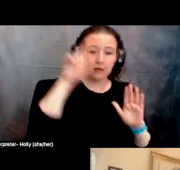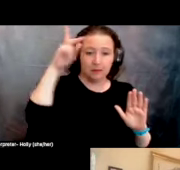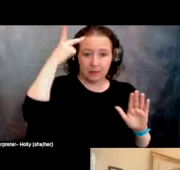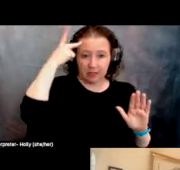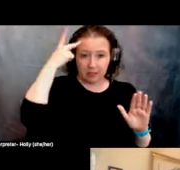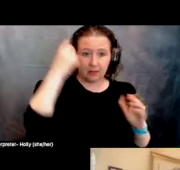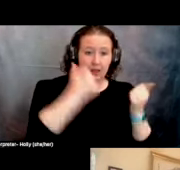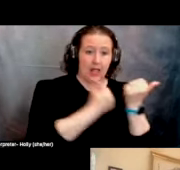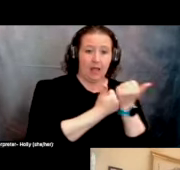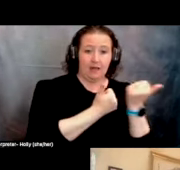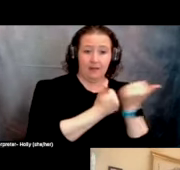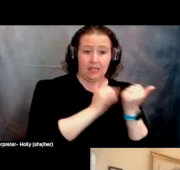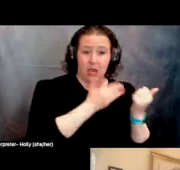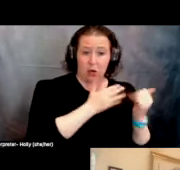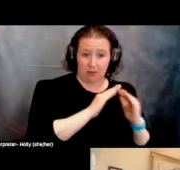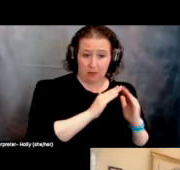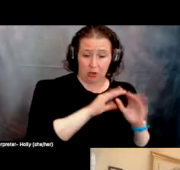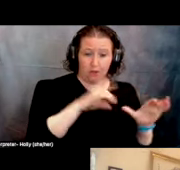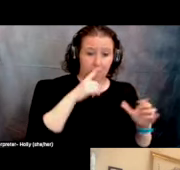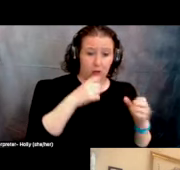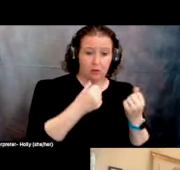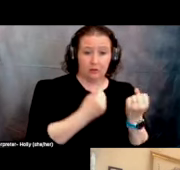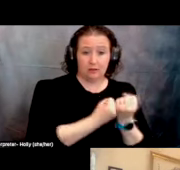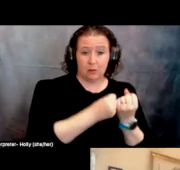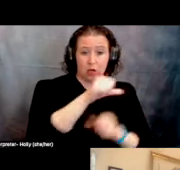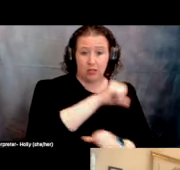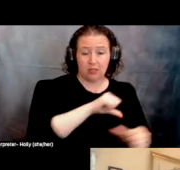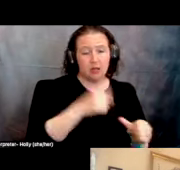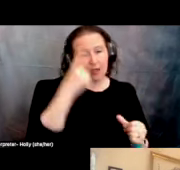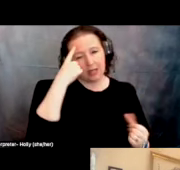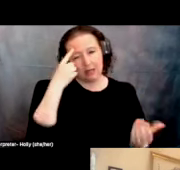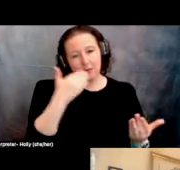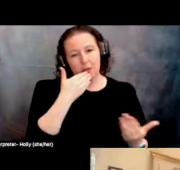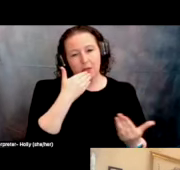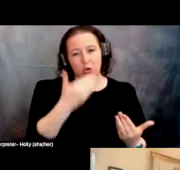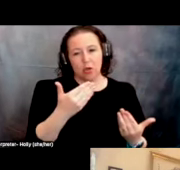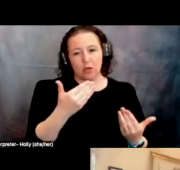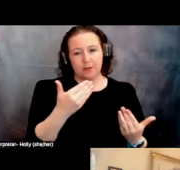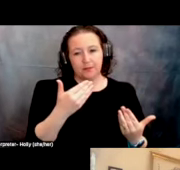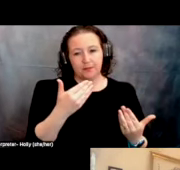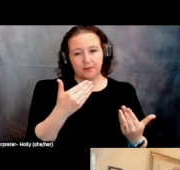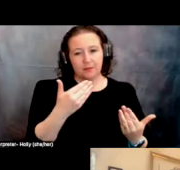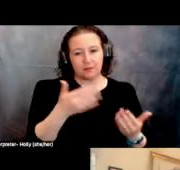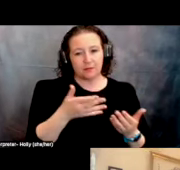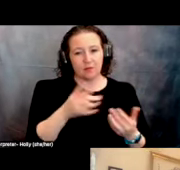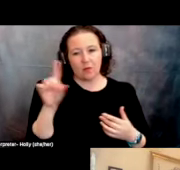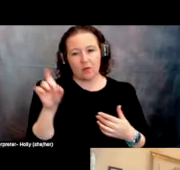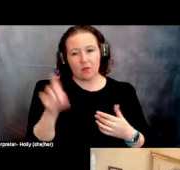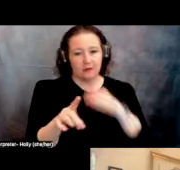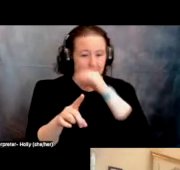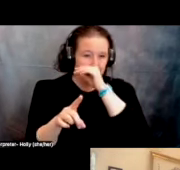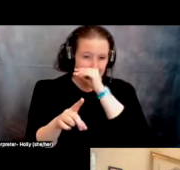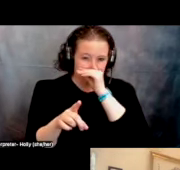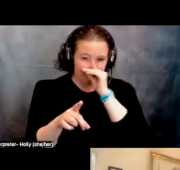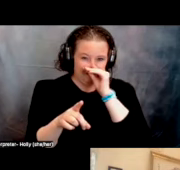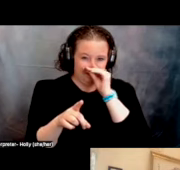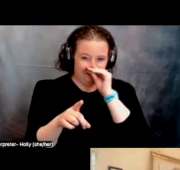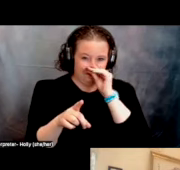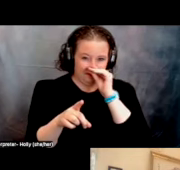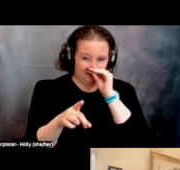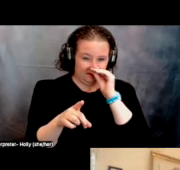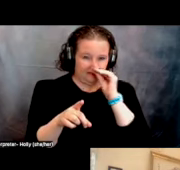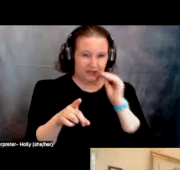advocacy that our communities are doing to support each other, I think it might be good for to ask this question that we had been talking about